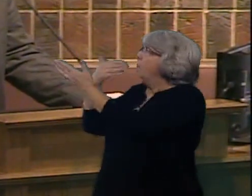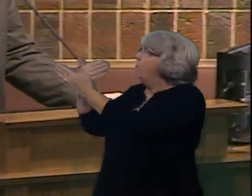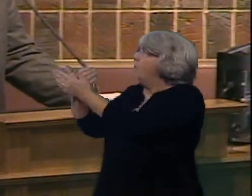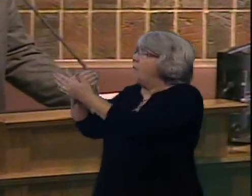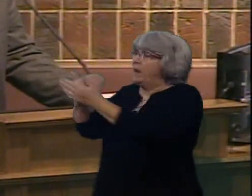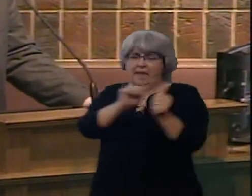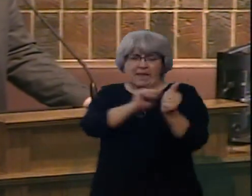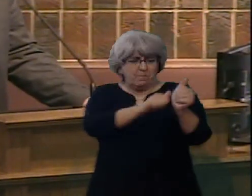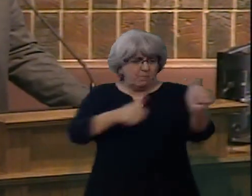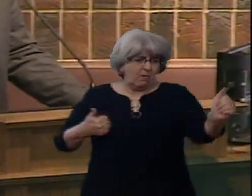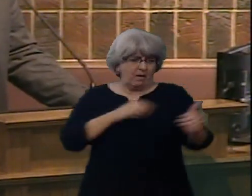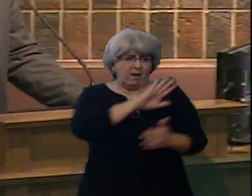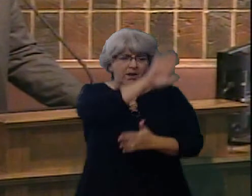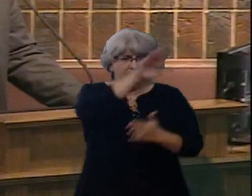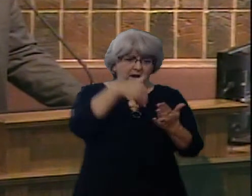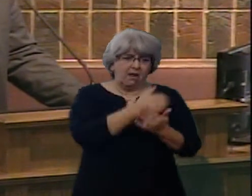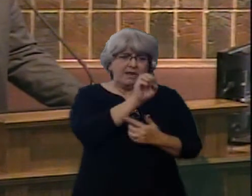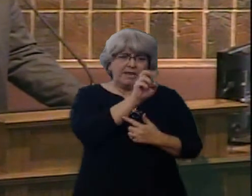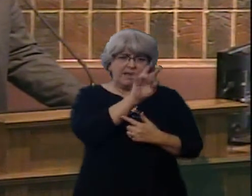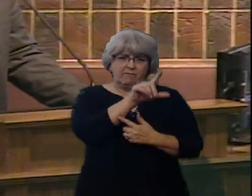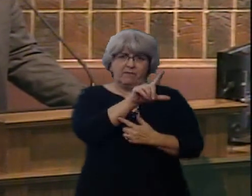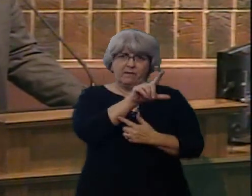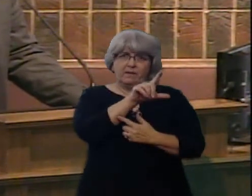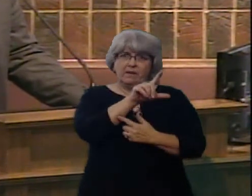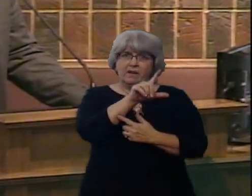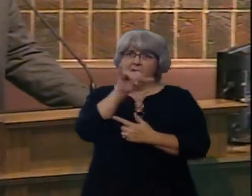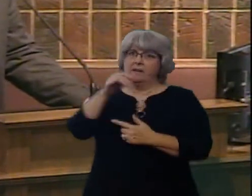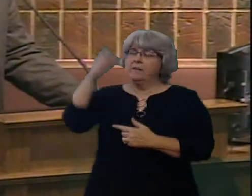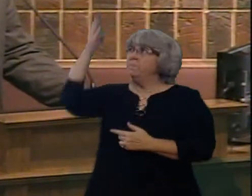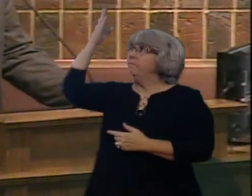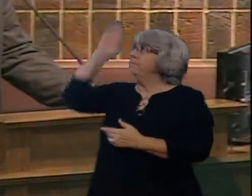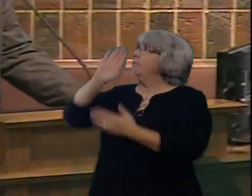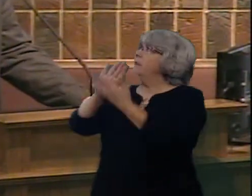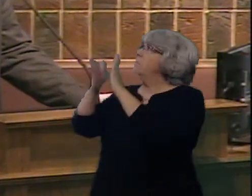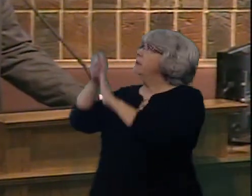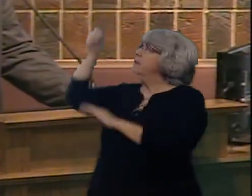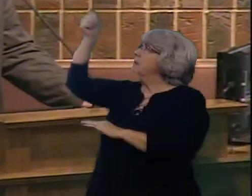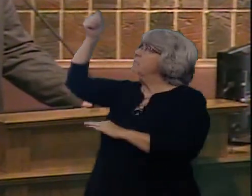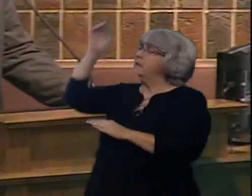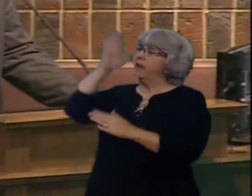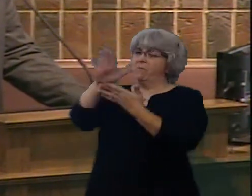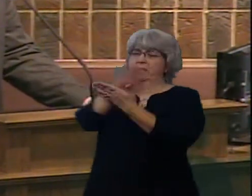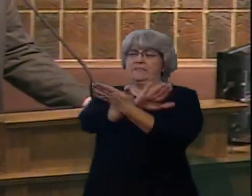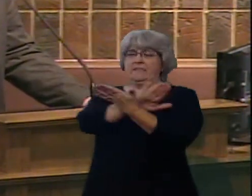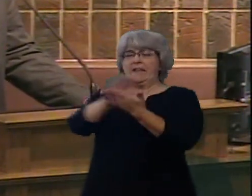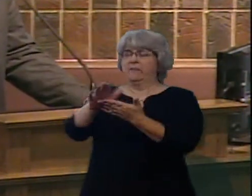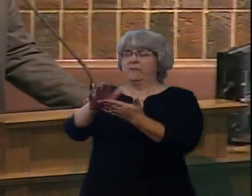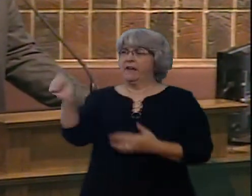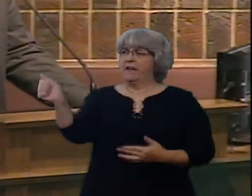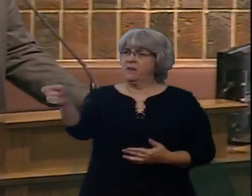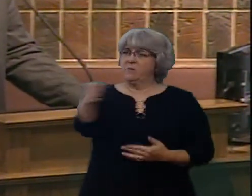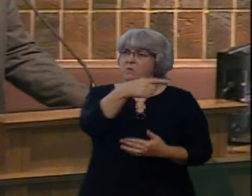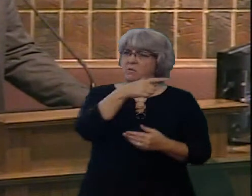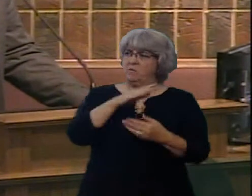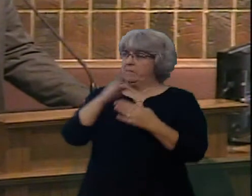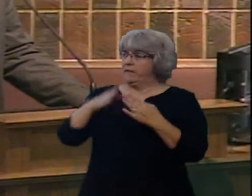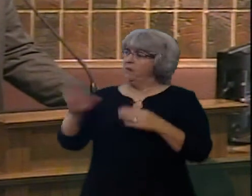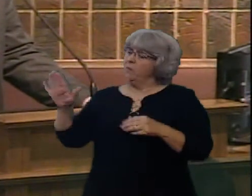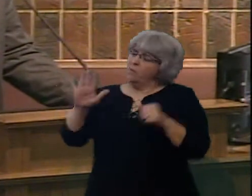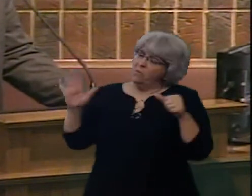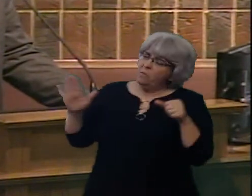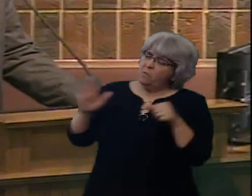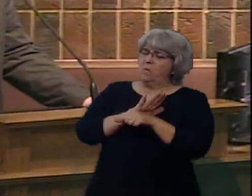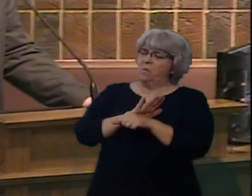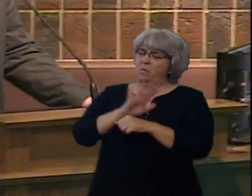evil. Now may the God of peace himself sanctify you completely, and may your whole spirit and soul and body be